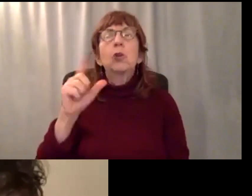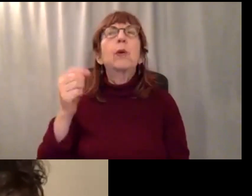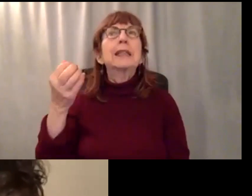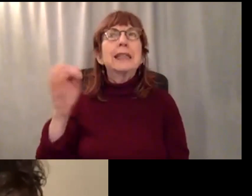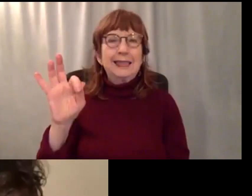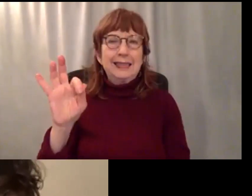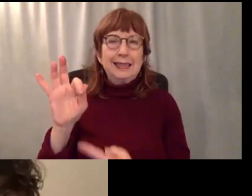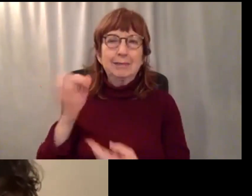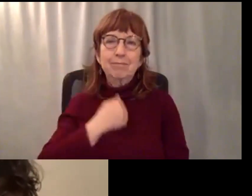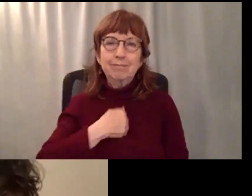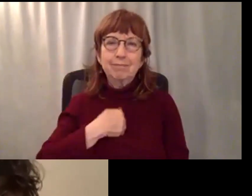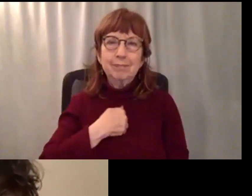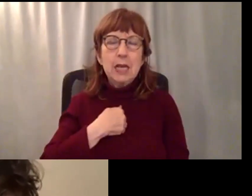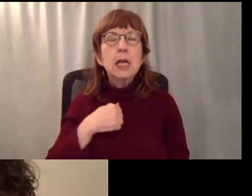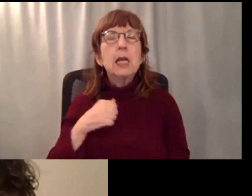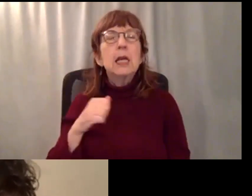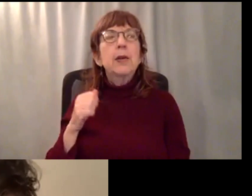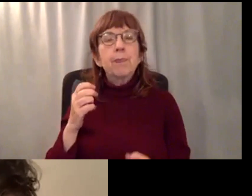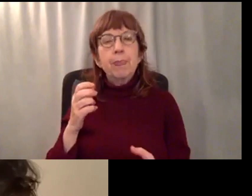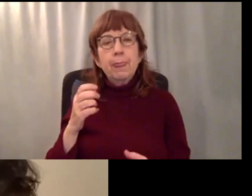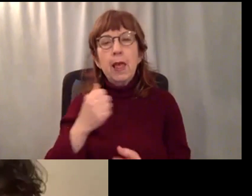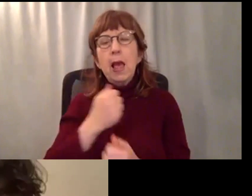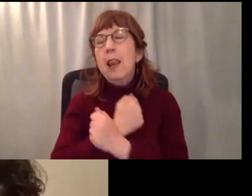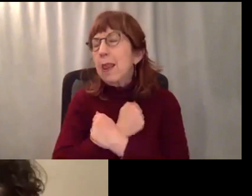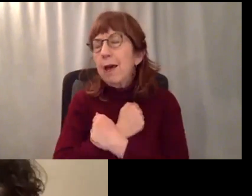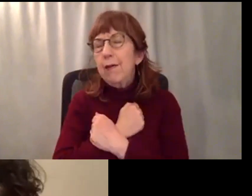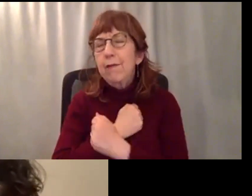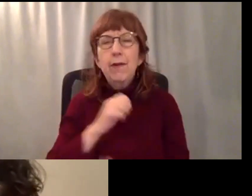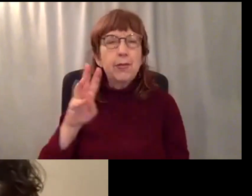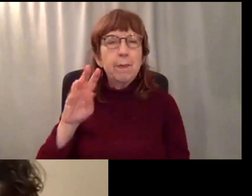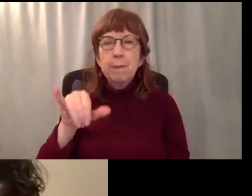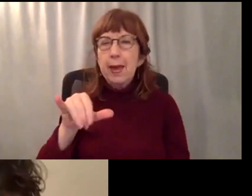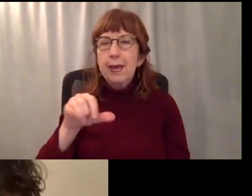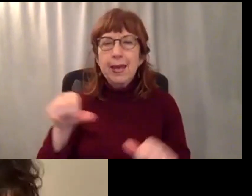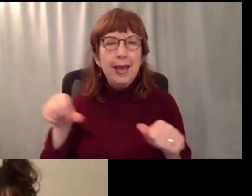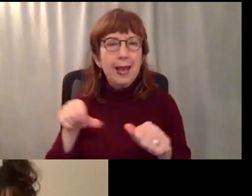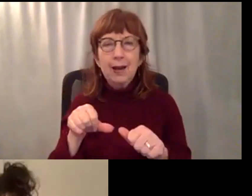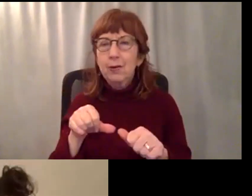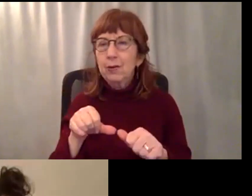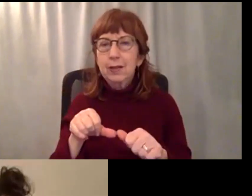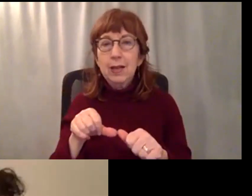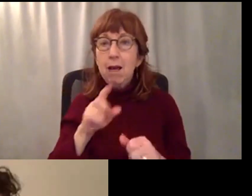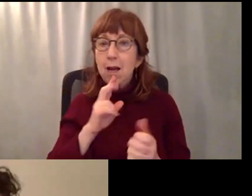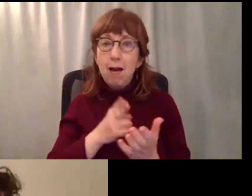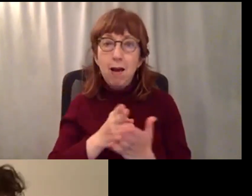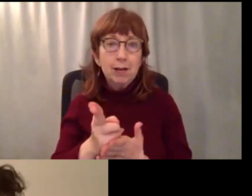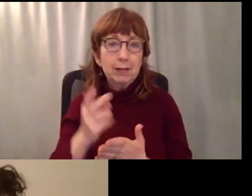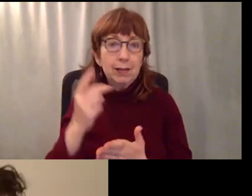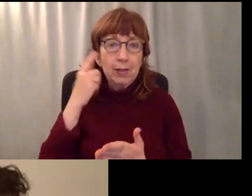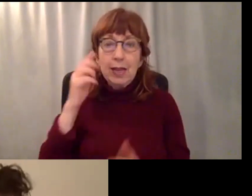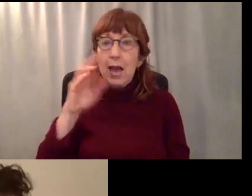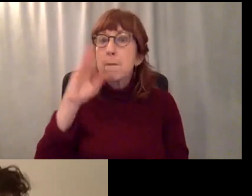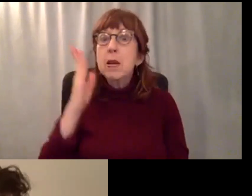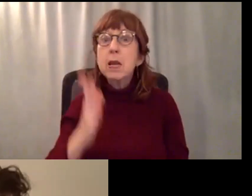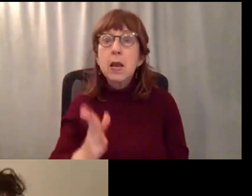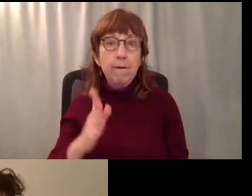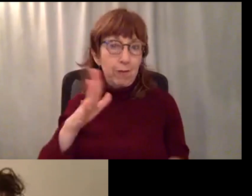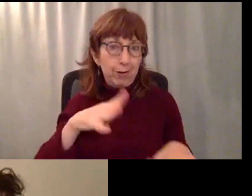2019, I apologize. I love the Bay Area, you know, I honestly think I'm never going to